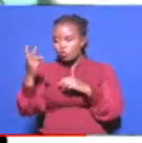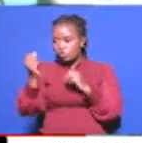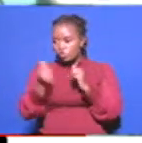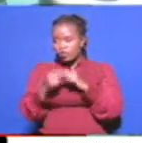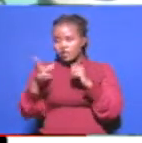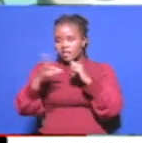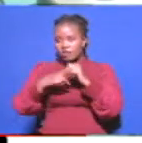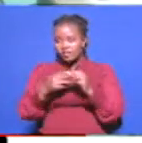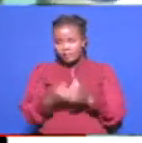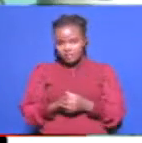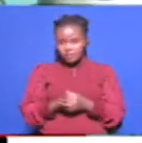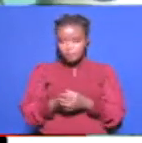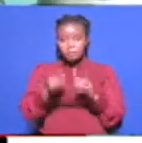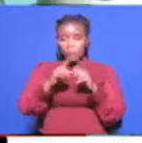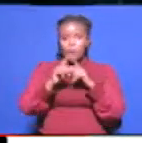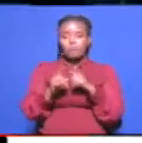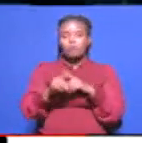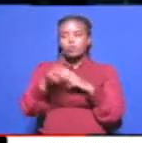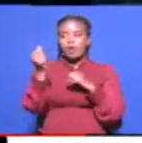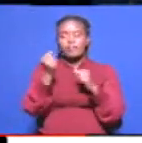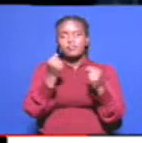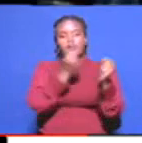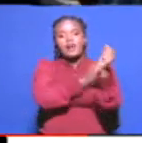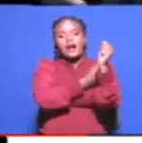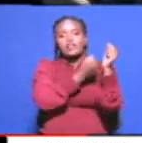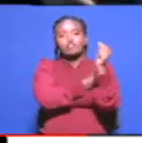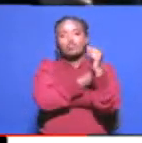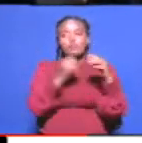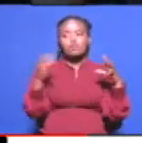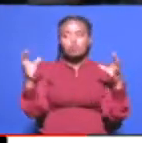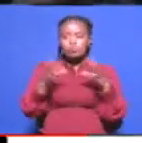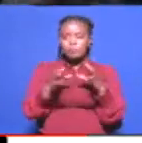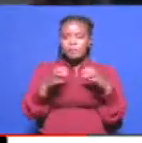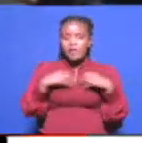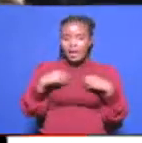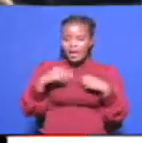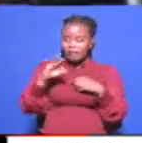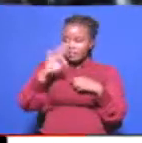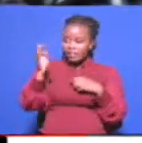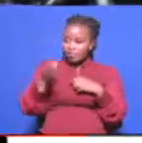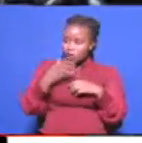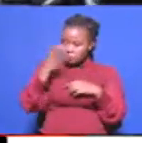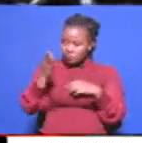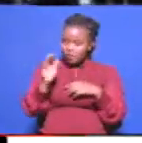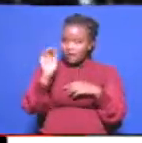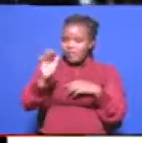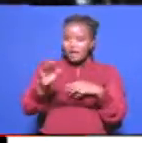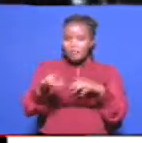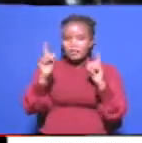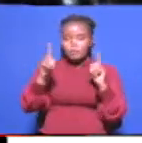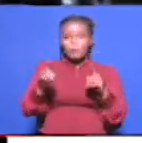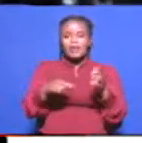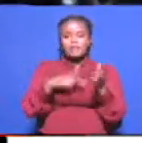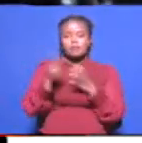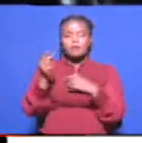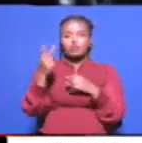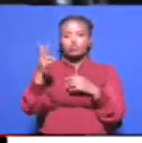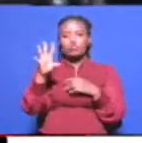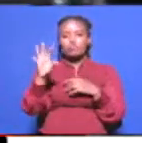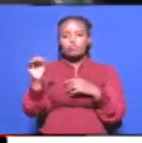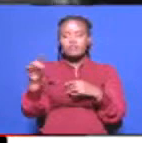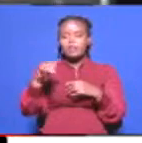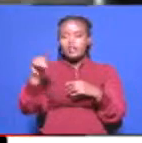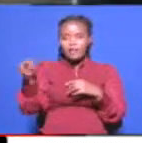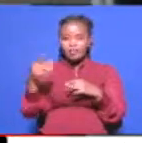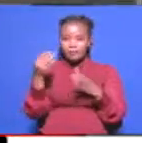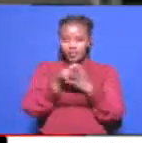In addition, Anti-Doping Agency of Kenya, listed as a third respondent, has been ordered to bear the cost of arbitration and pay 250,000 Kenya shillings